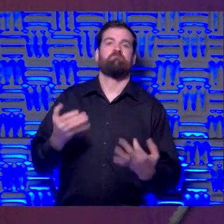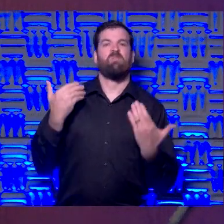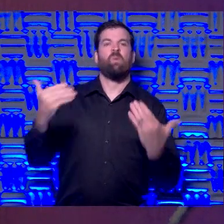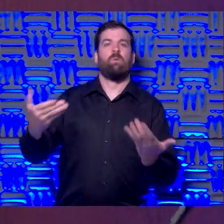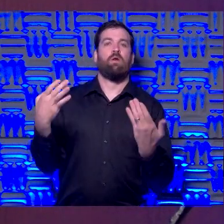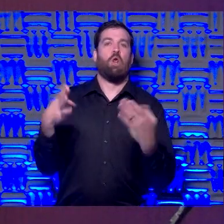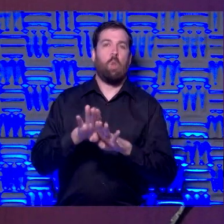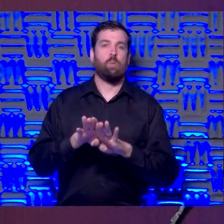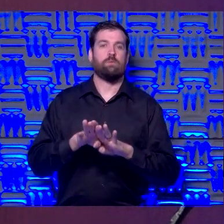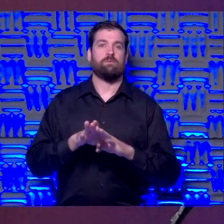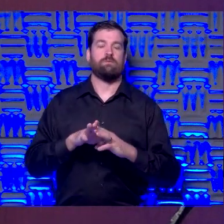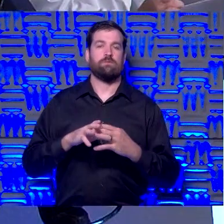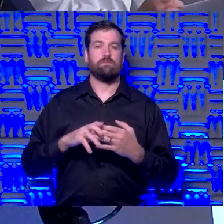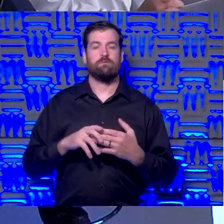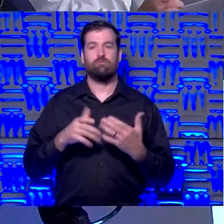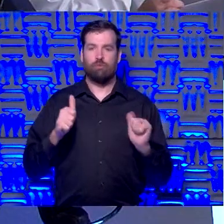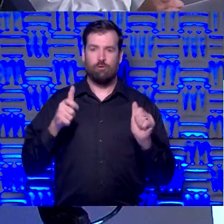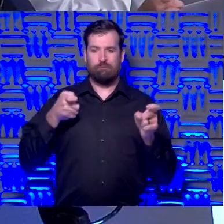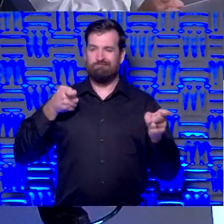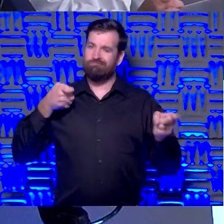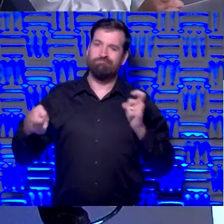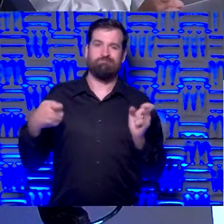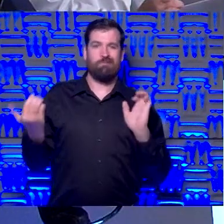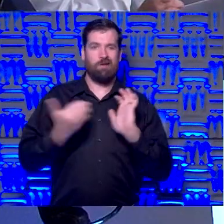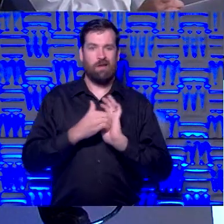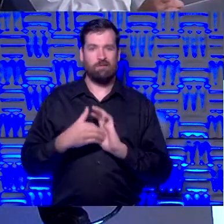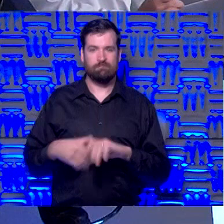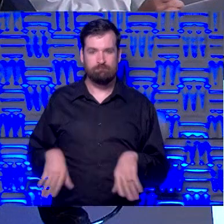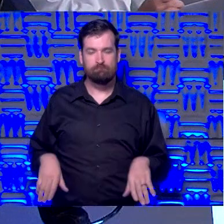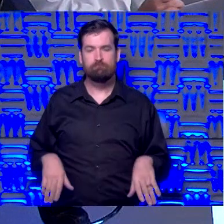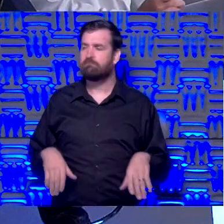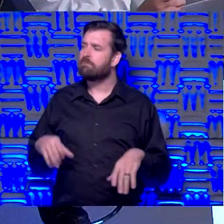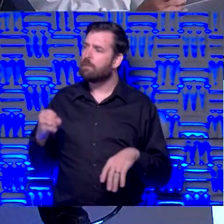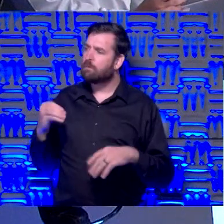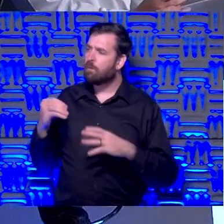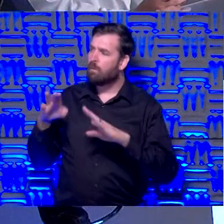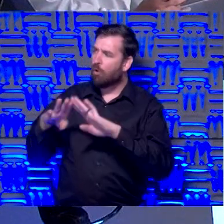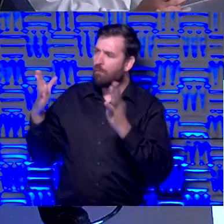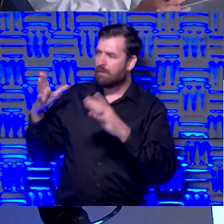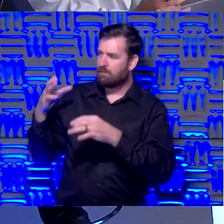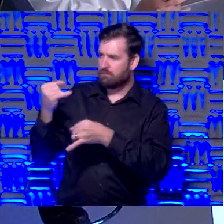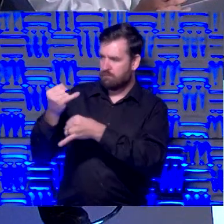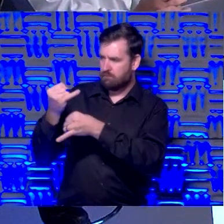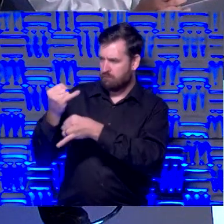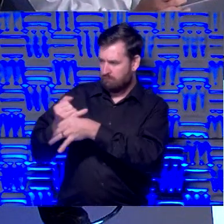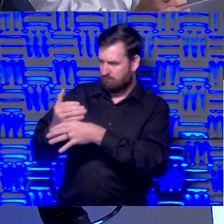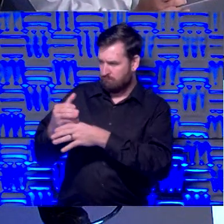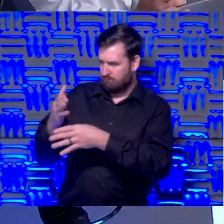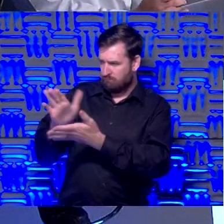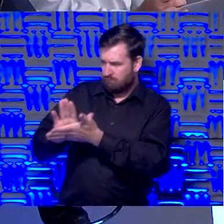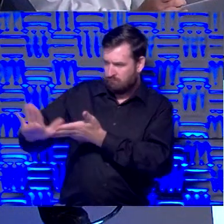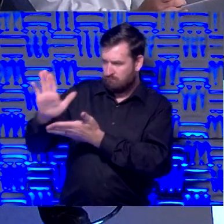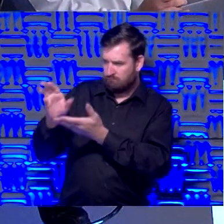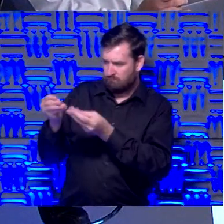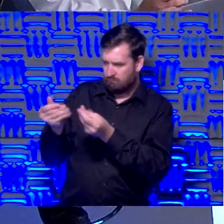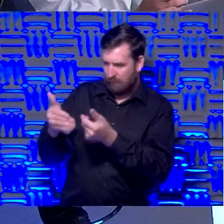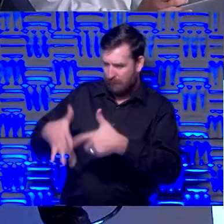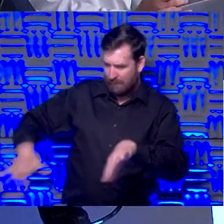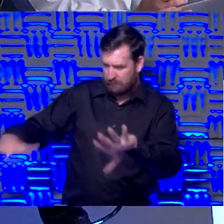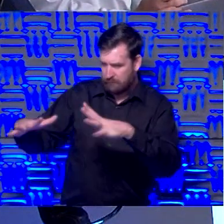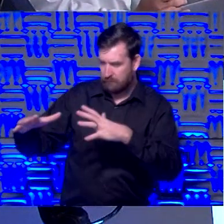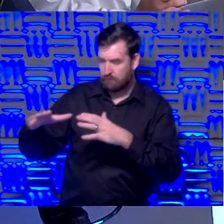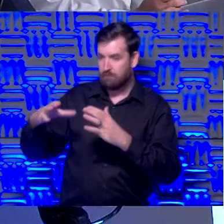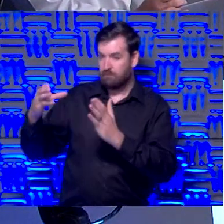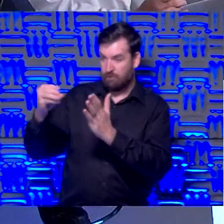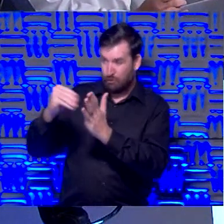while we kind of got our feedback under us. Yeah. So opening up the campus again and welcoming students back is a big deal. We've been